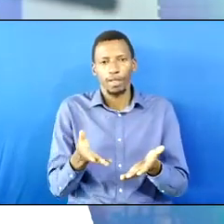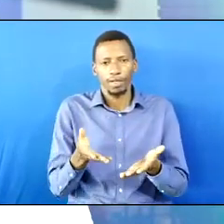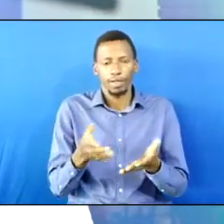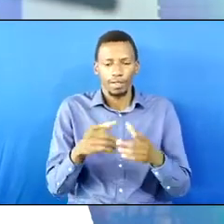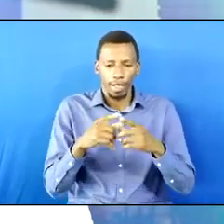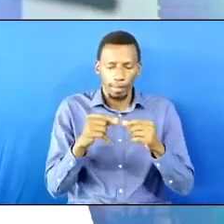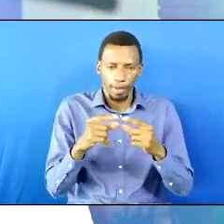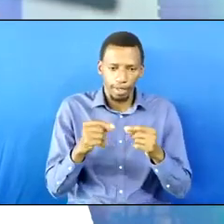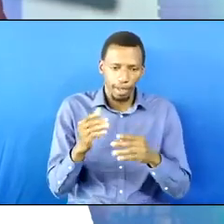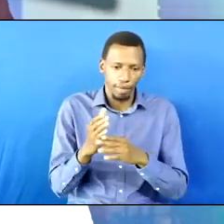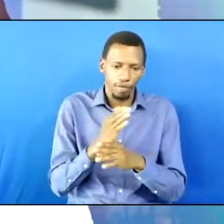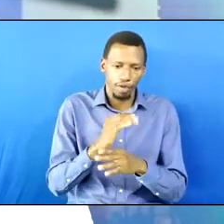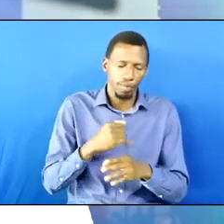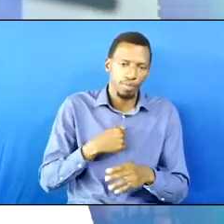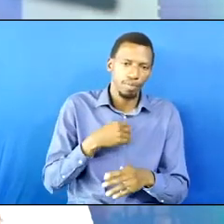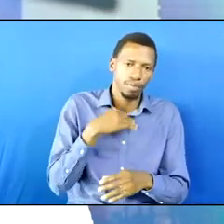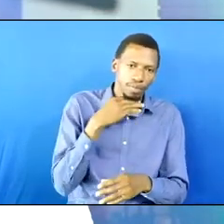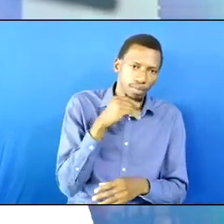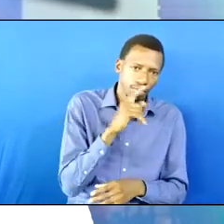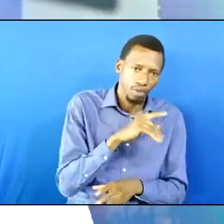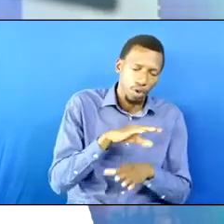die. Is it you?